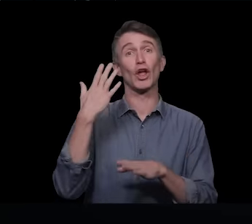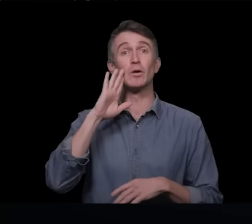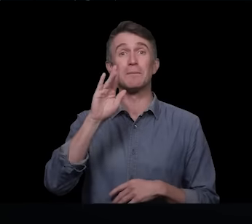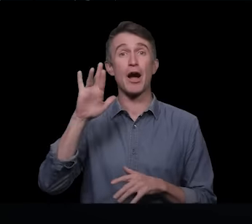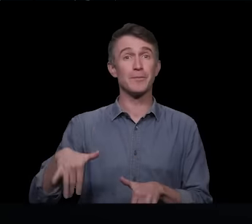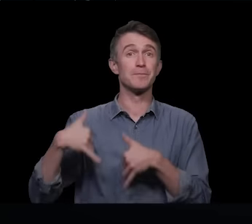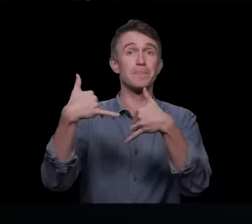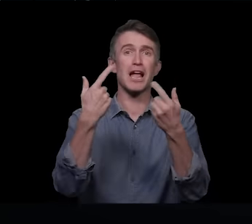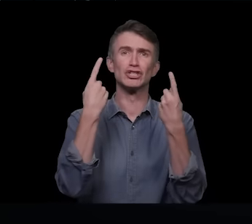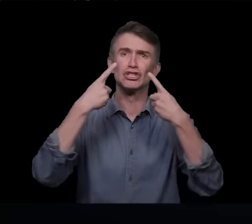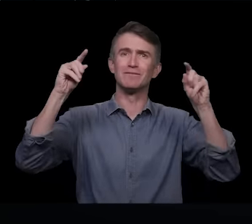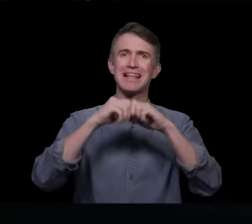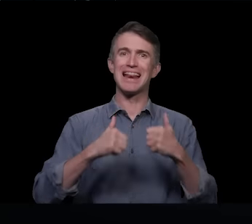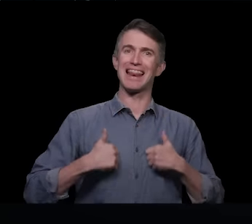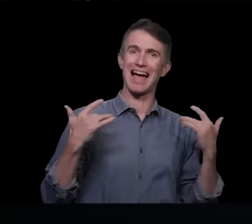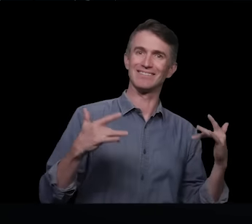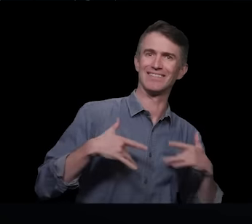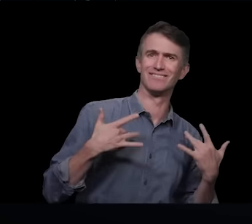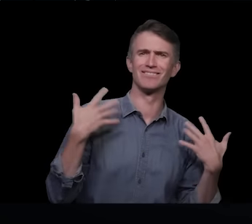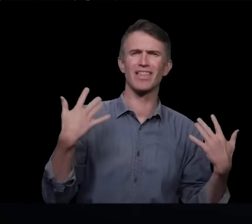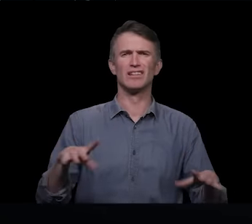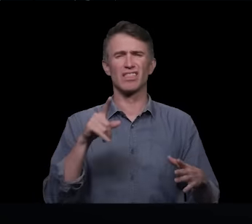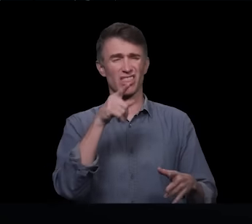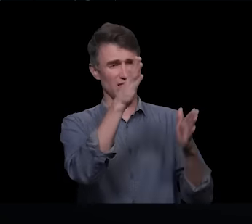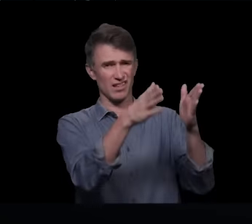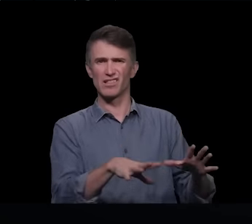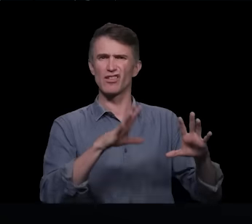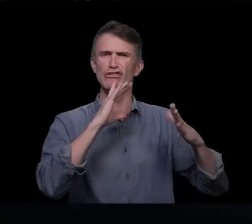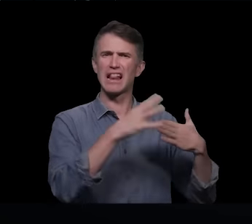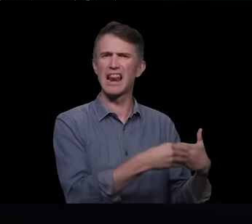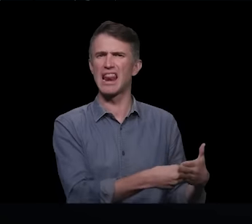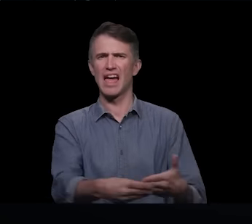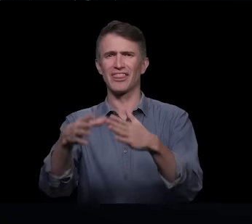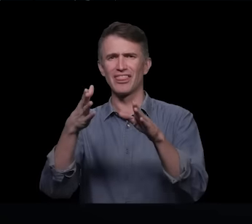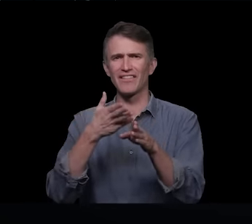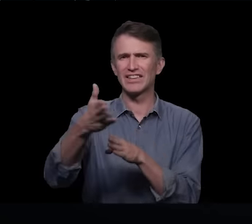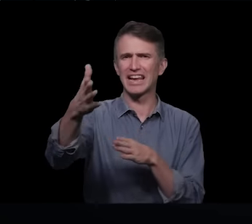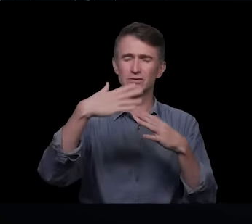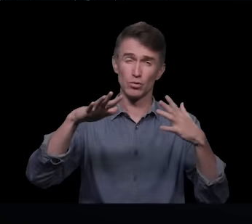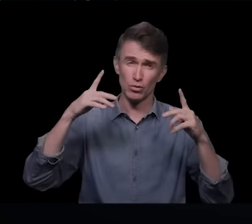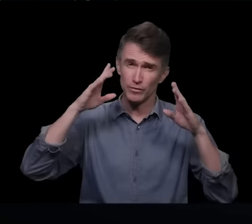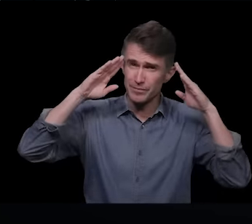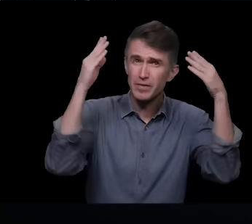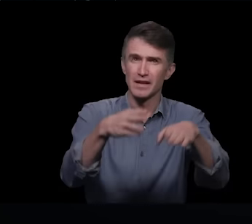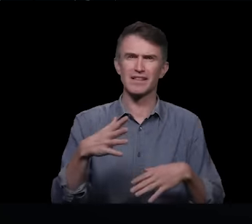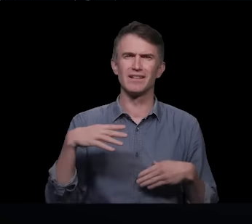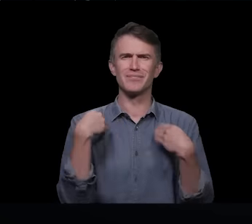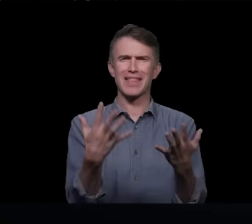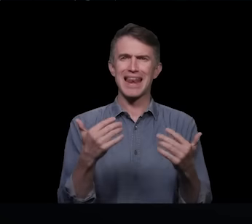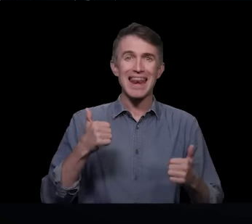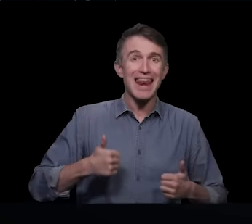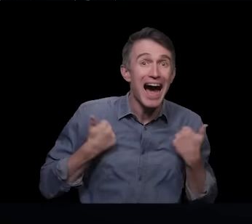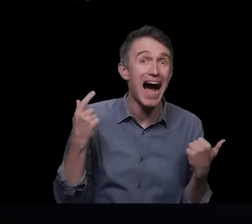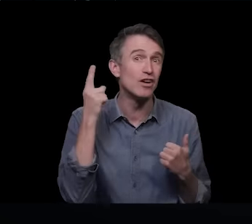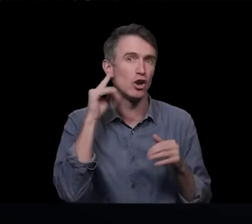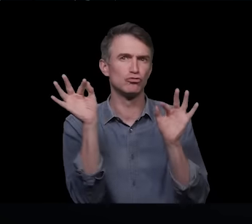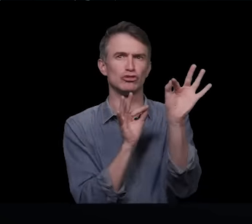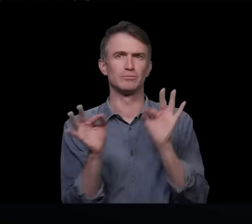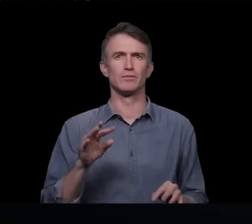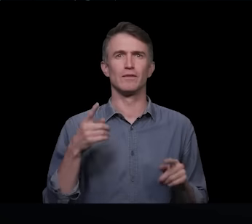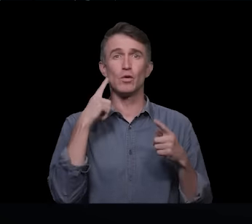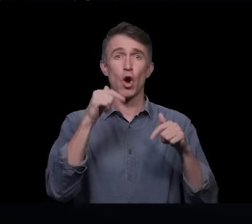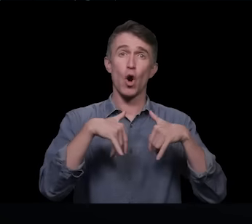Barry Award for Achievement in Live Events has truly led the field, setting the gold standard for live audio